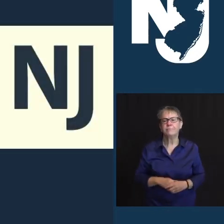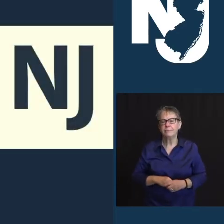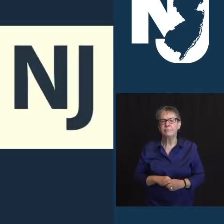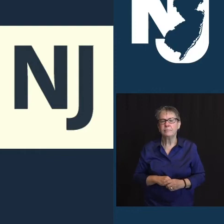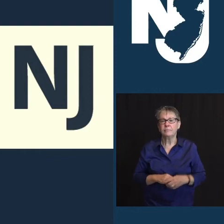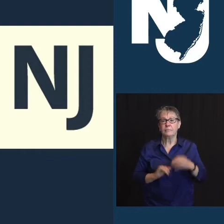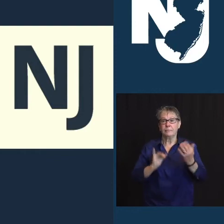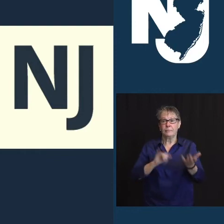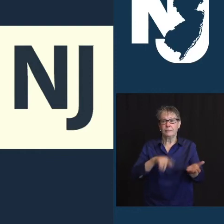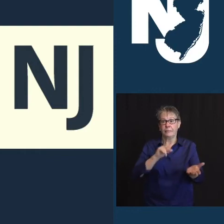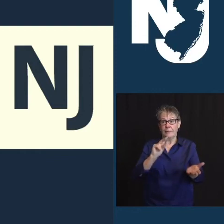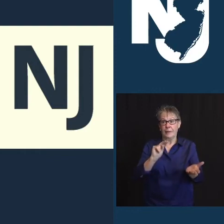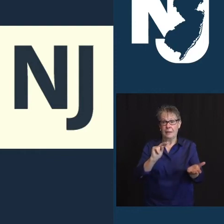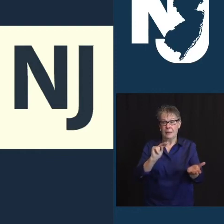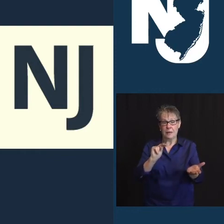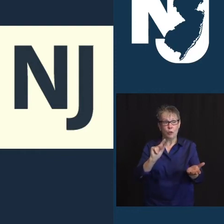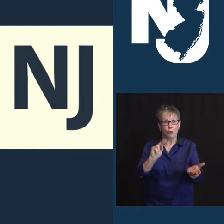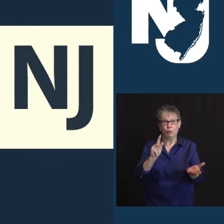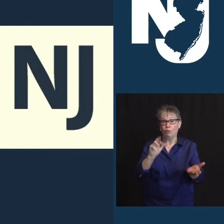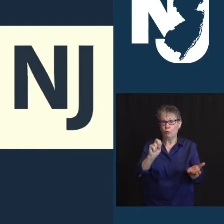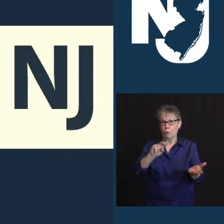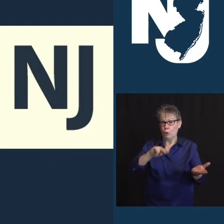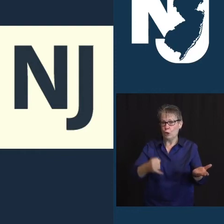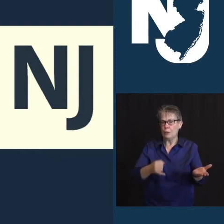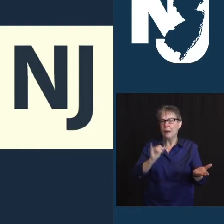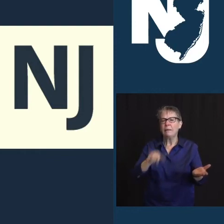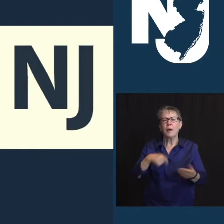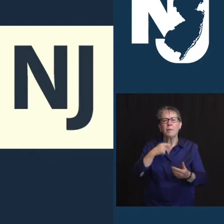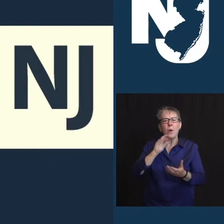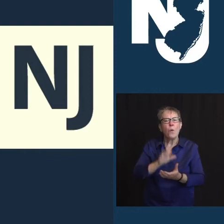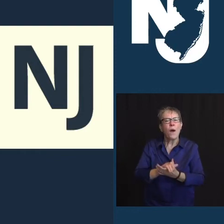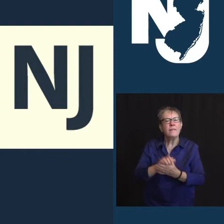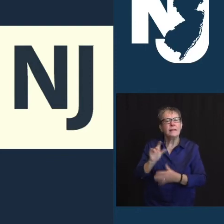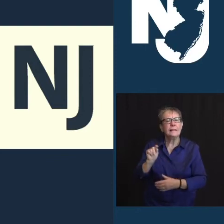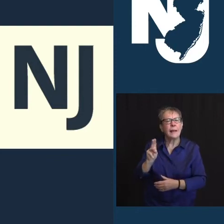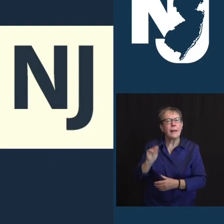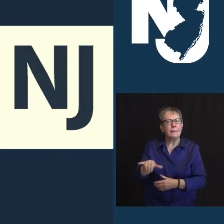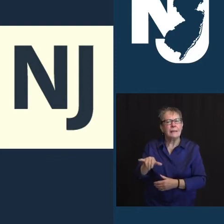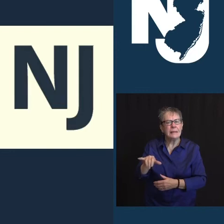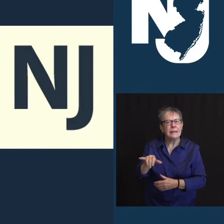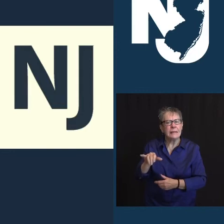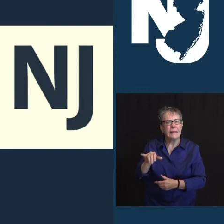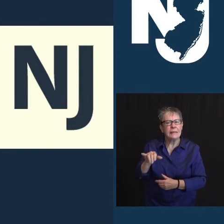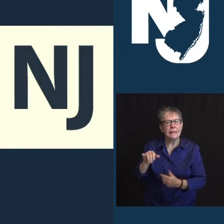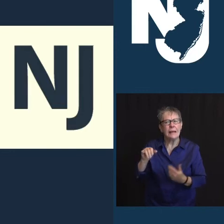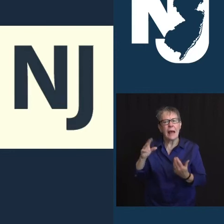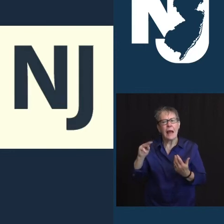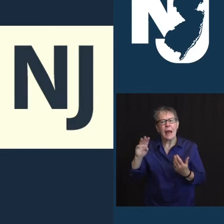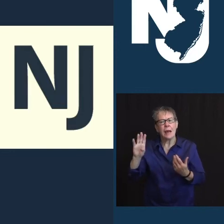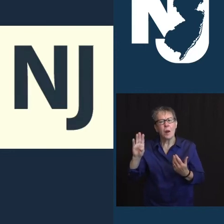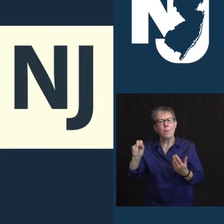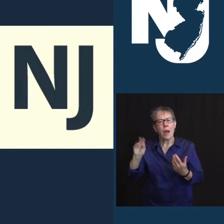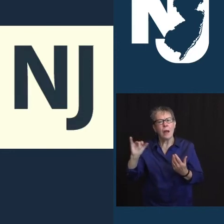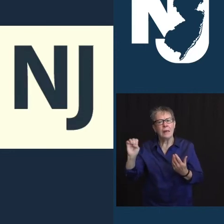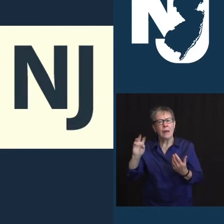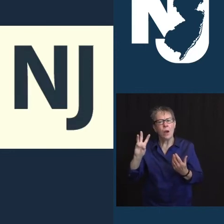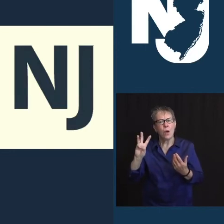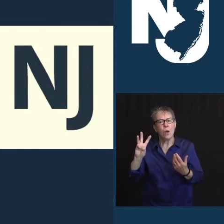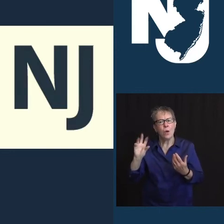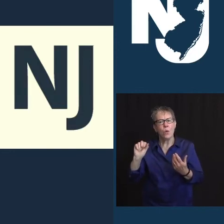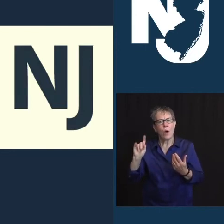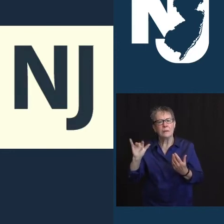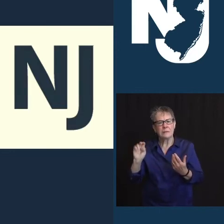Sheila Oliver, Congresswoman Bonnie Watson-Coleman, healthcare experts and practitioners and advocates unveiled a new